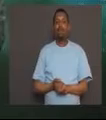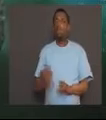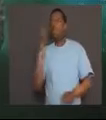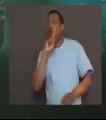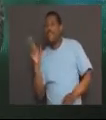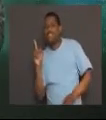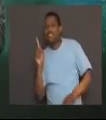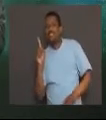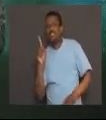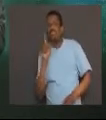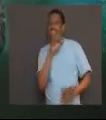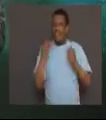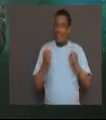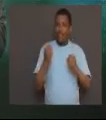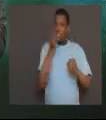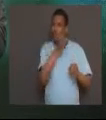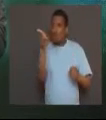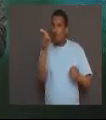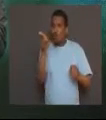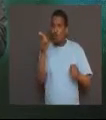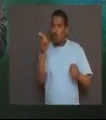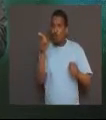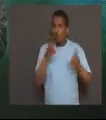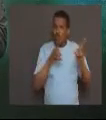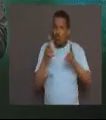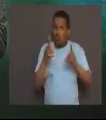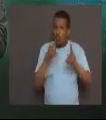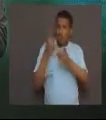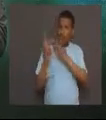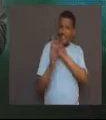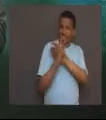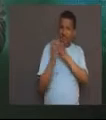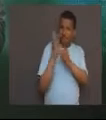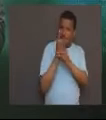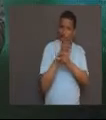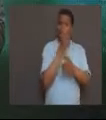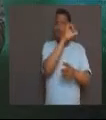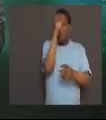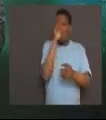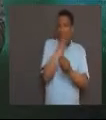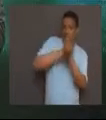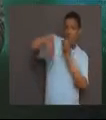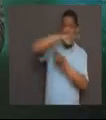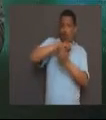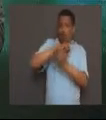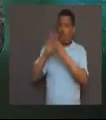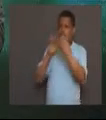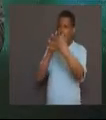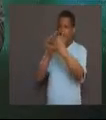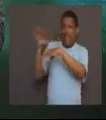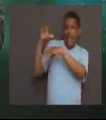What can you do to preserve Ethiopia's environment by fighting air,